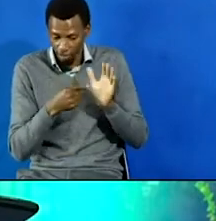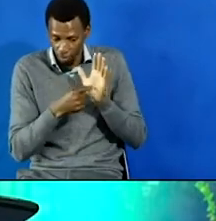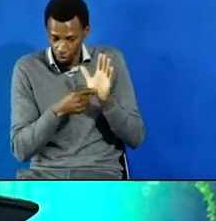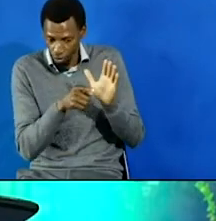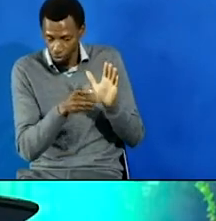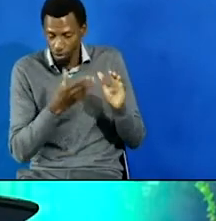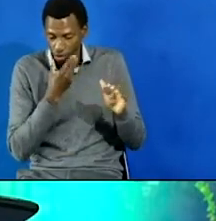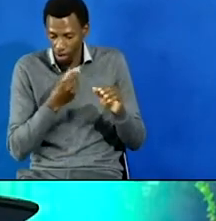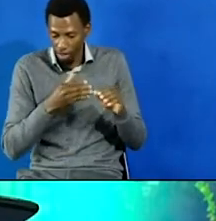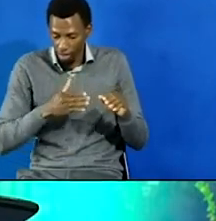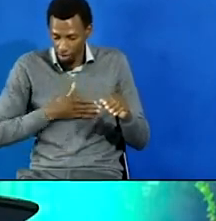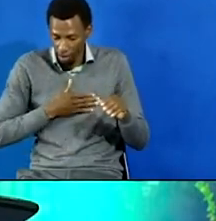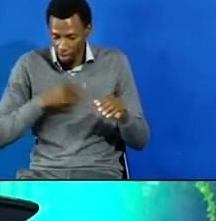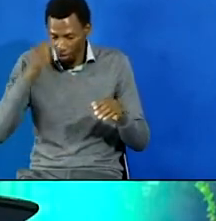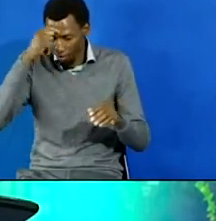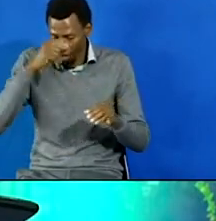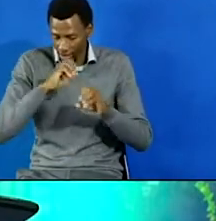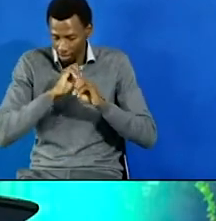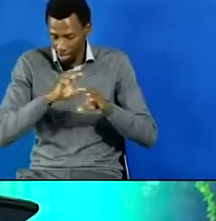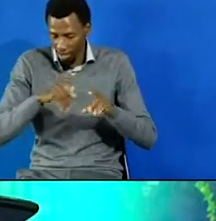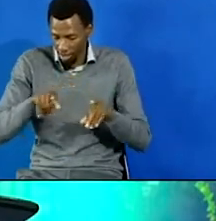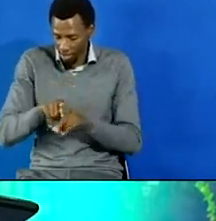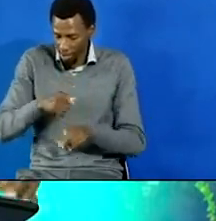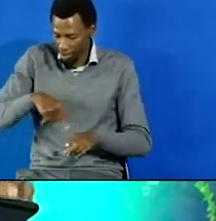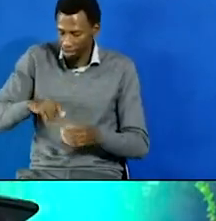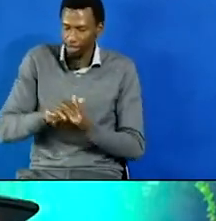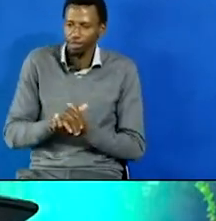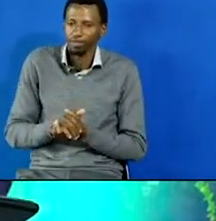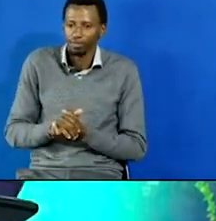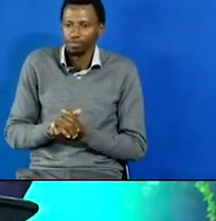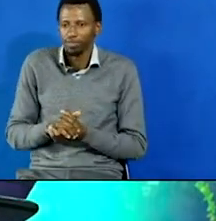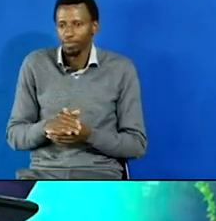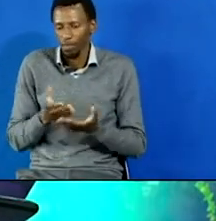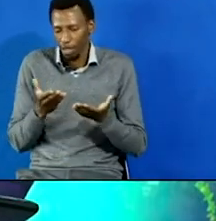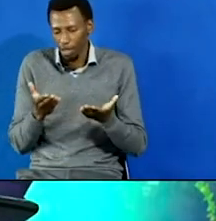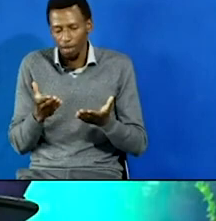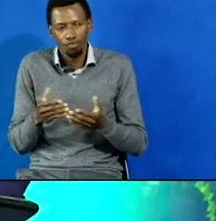dad is not as wise as we are. And when they went there,